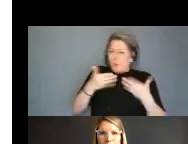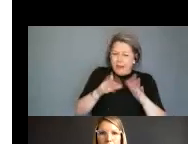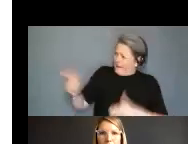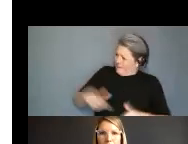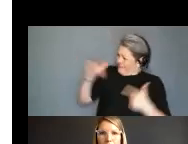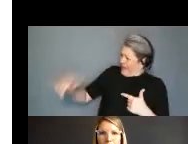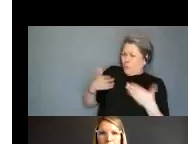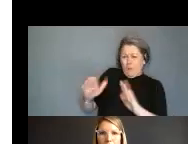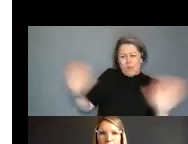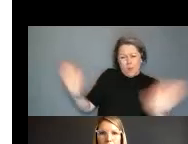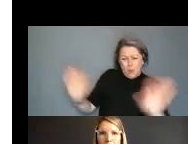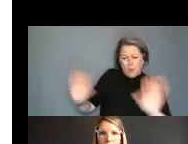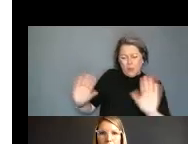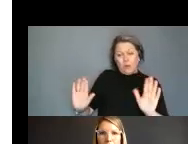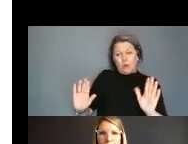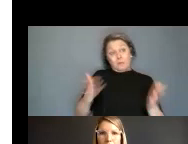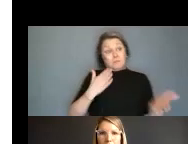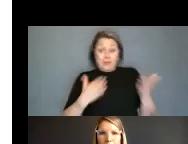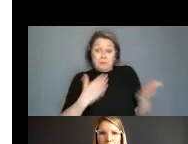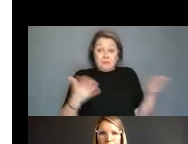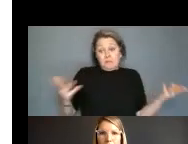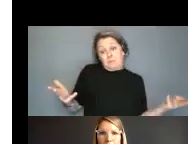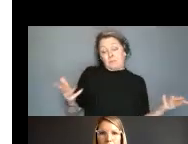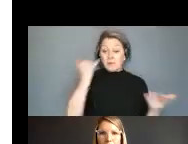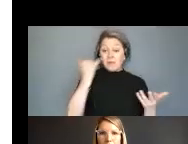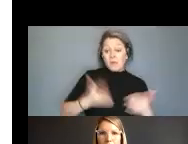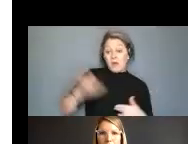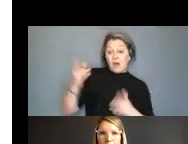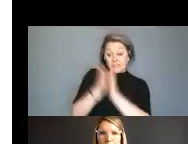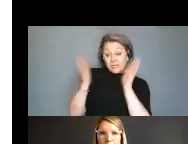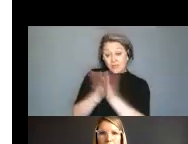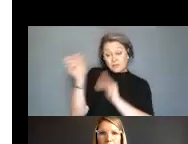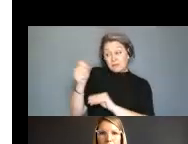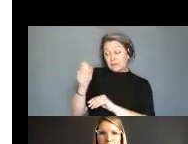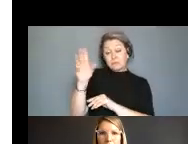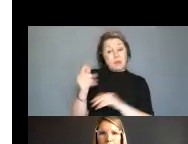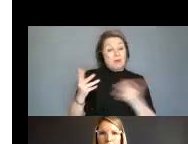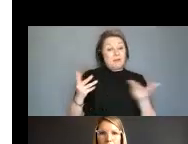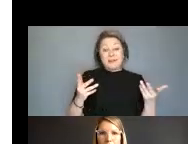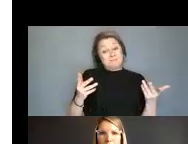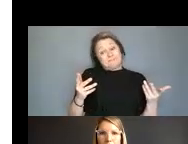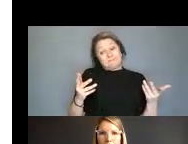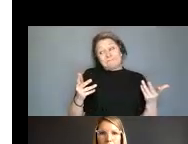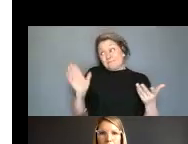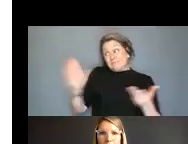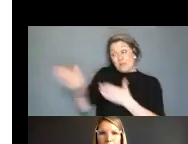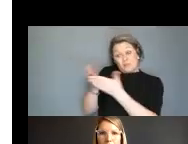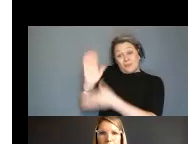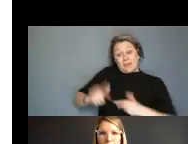Maybe, so it's a fair question if there's potential risk, but we all have those rights to live as we